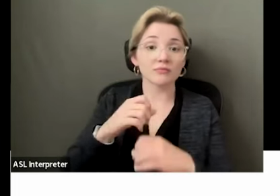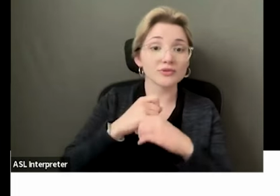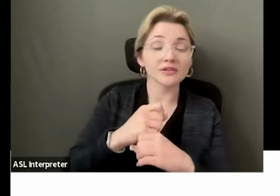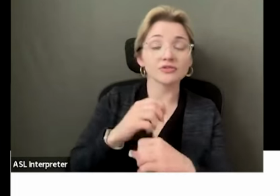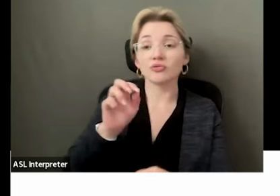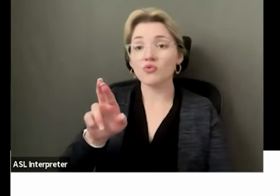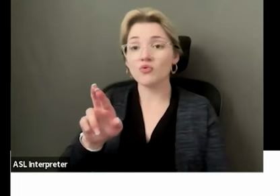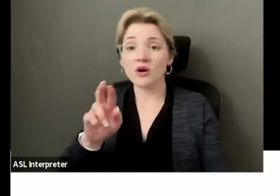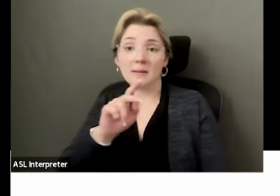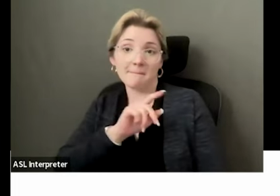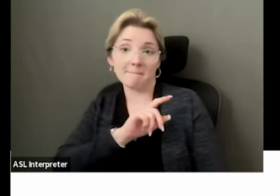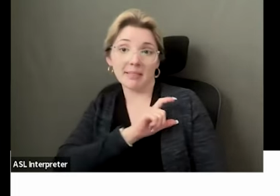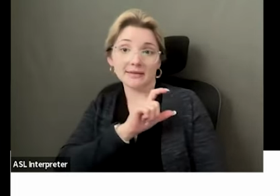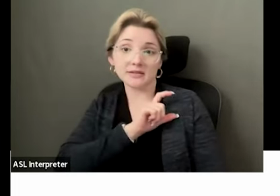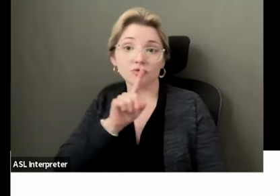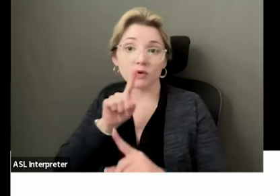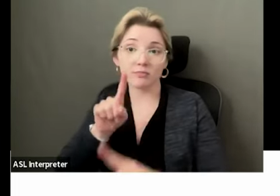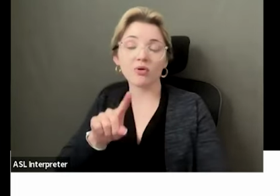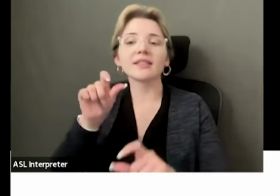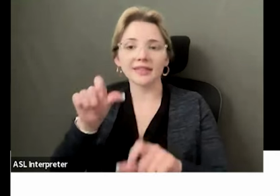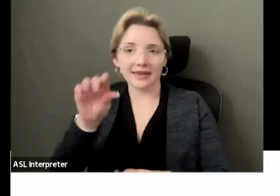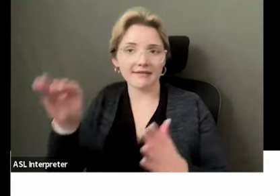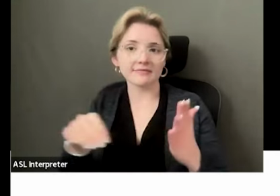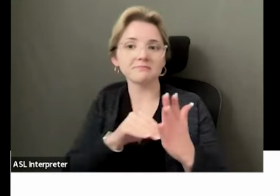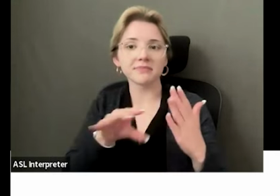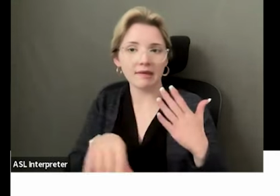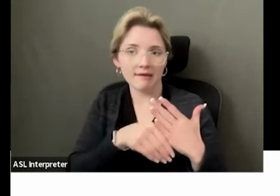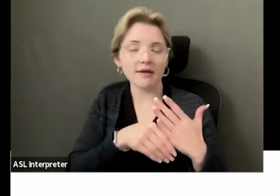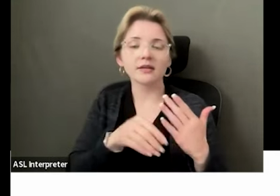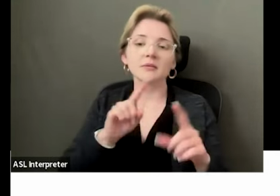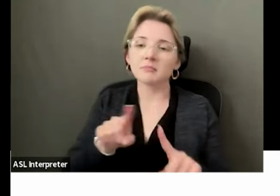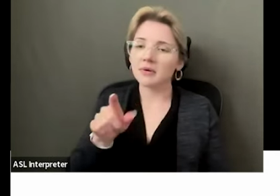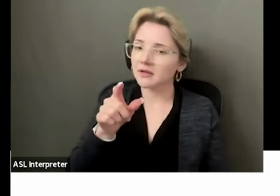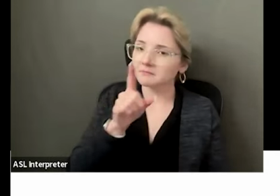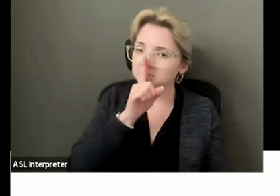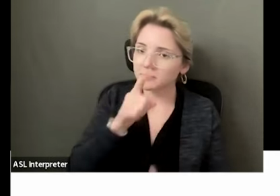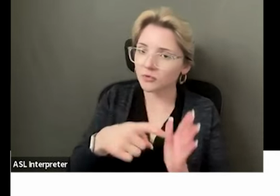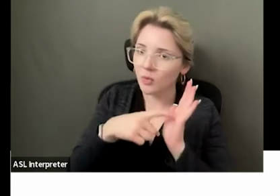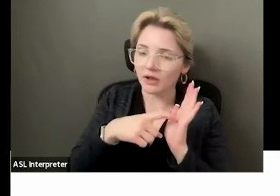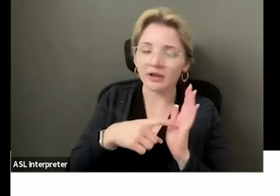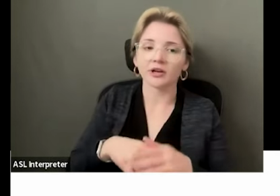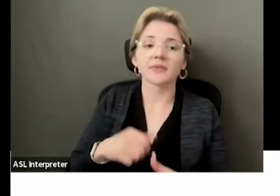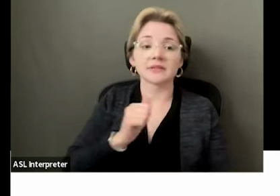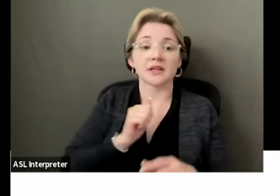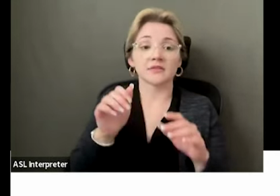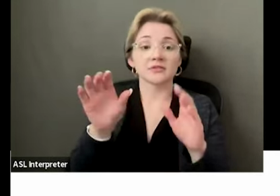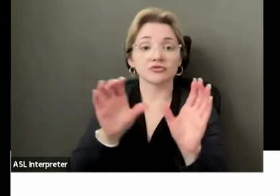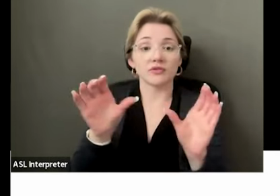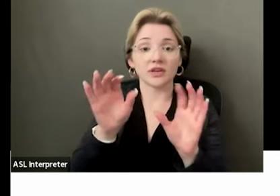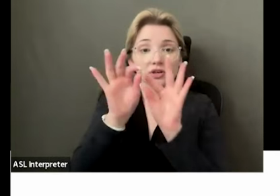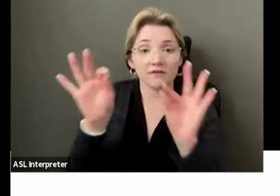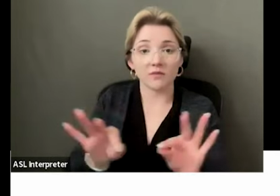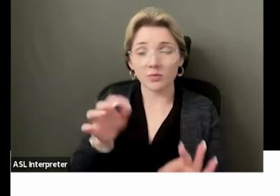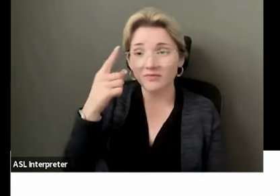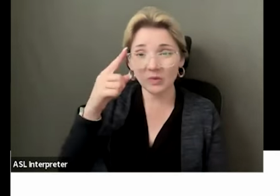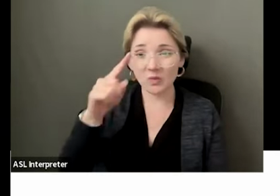to provide that instead, they are welcome to, but they do not have to. And this self-certification form really just says, like, I